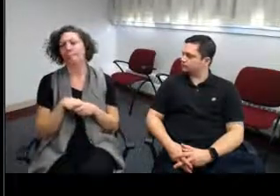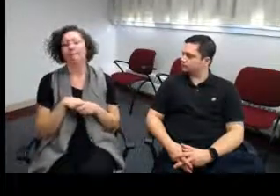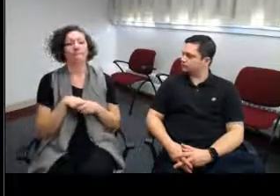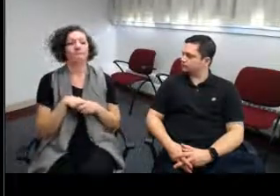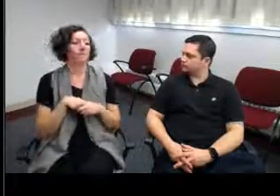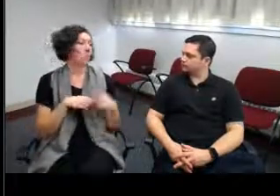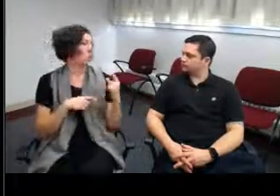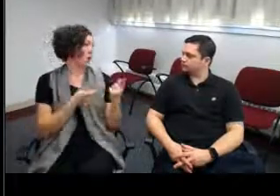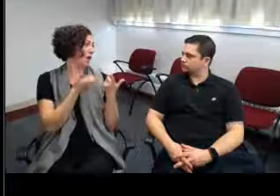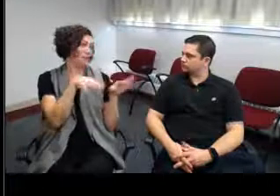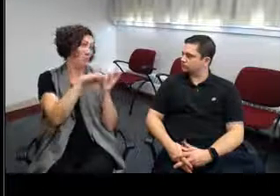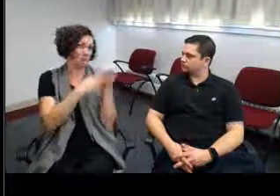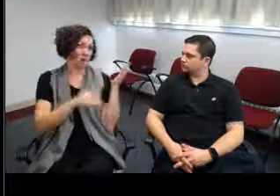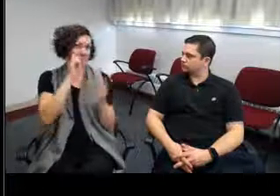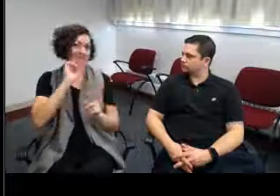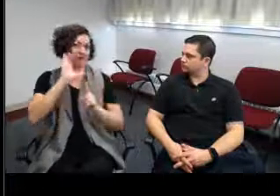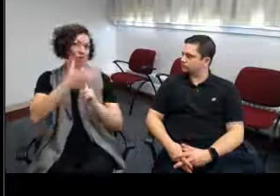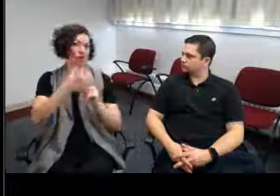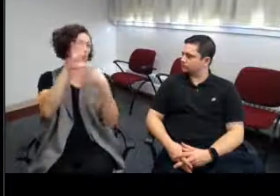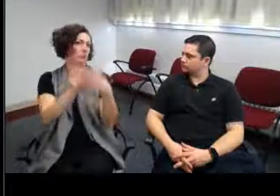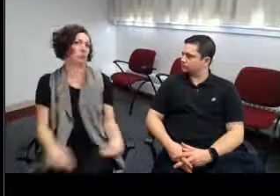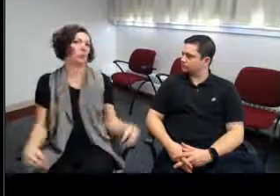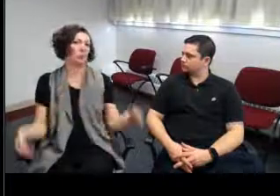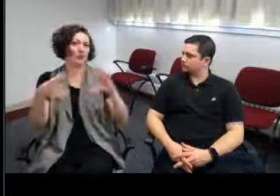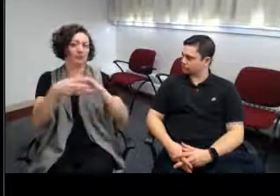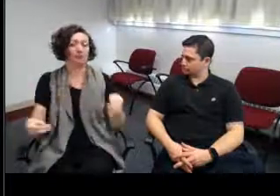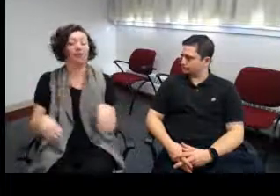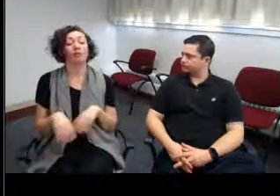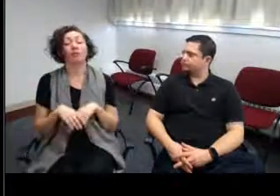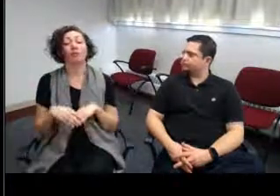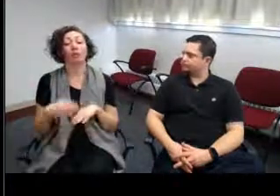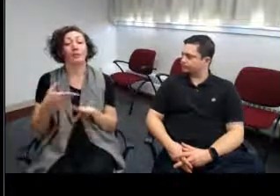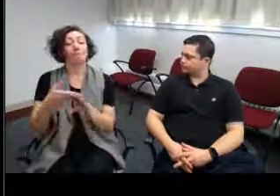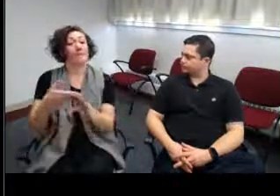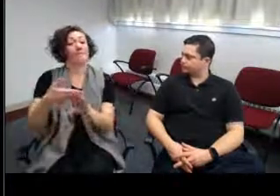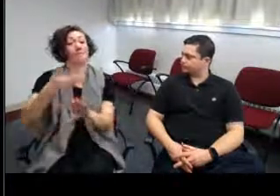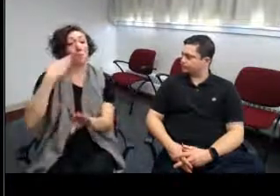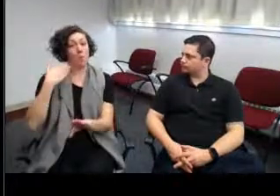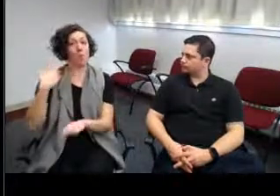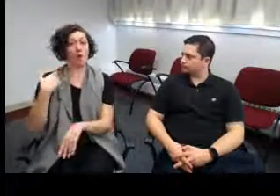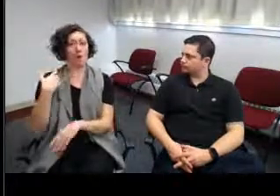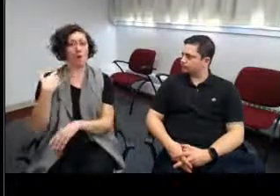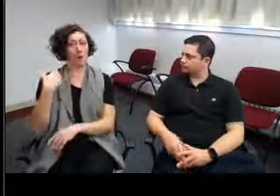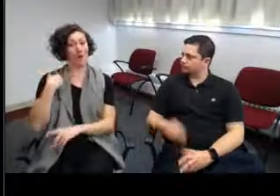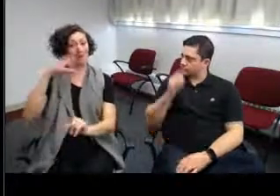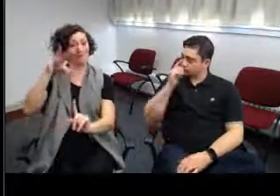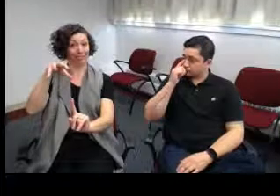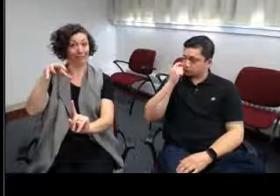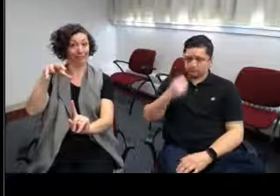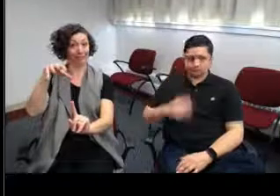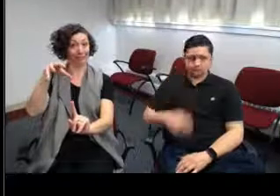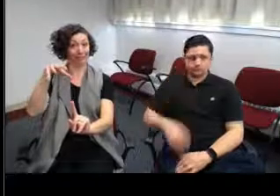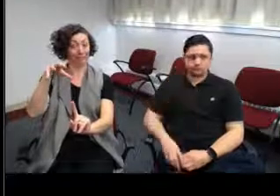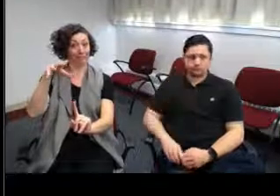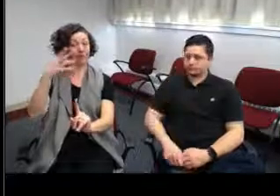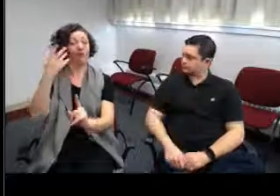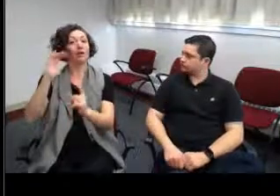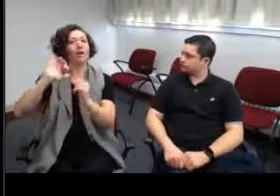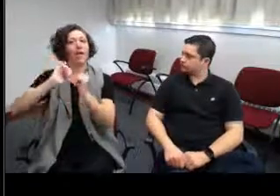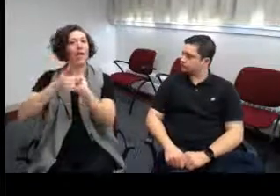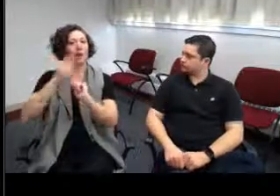is to use storytelling, to leverage storytelling as much as possible. It's a natural part of the